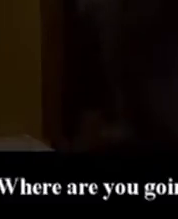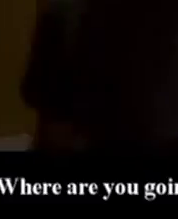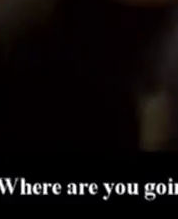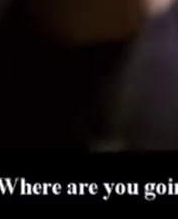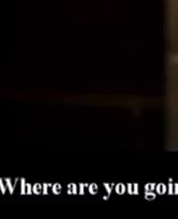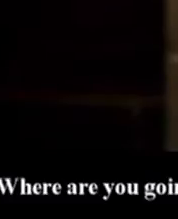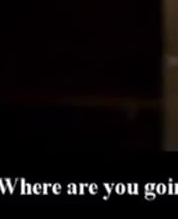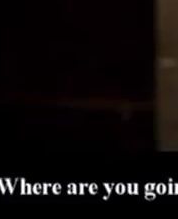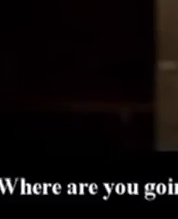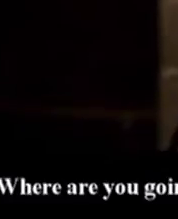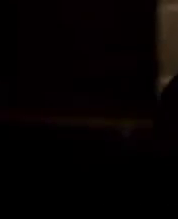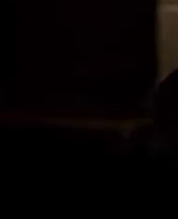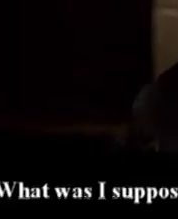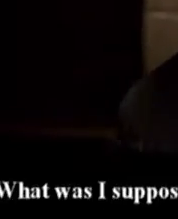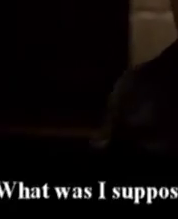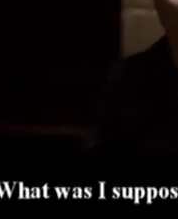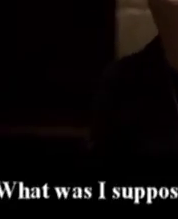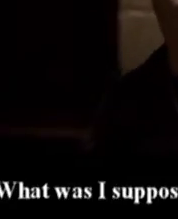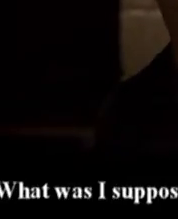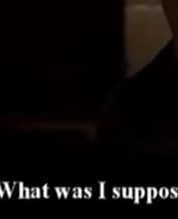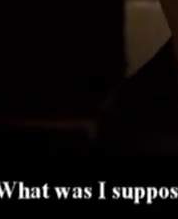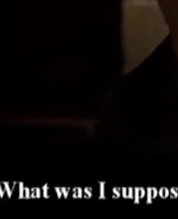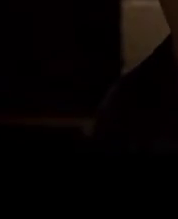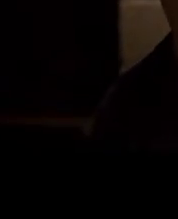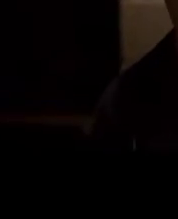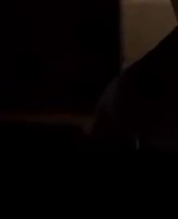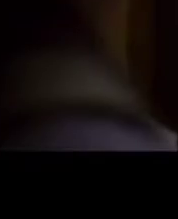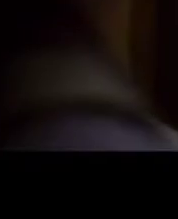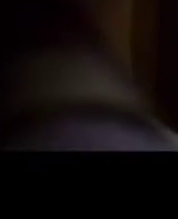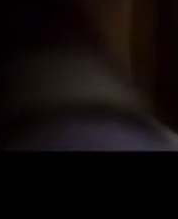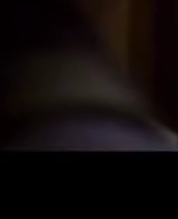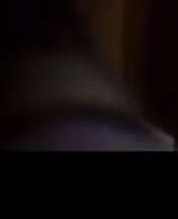Where are you going? What was I supposed to say?